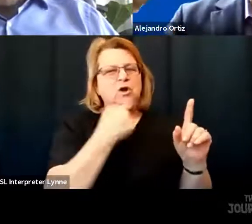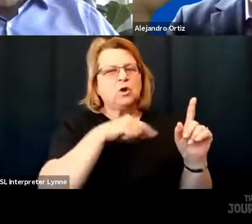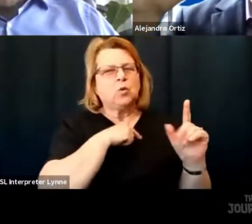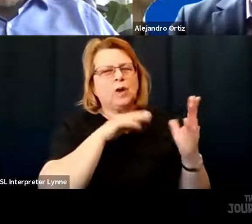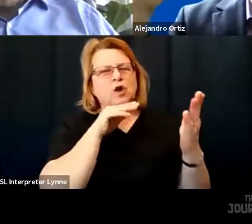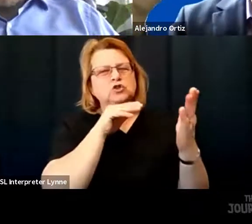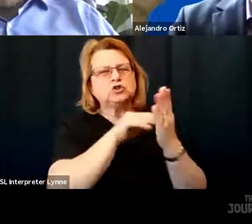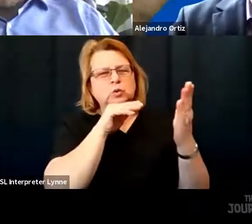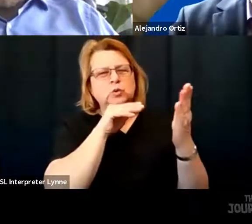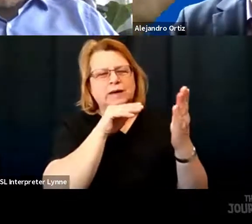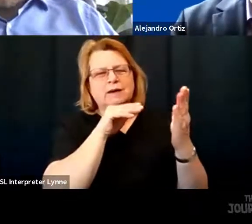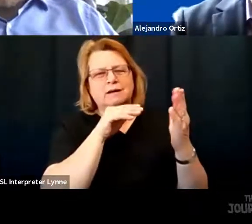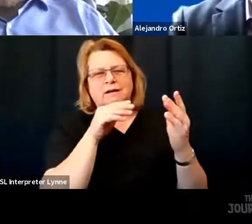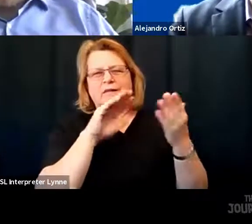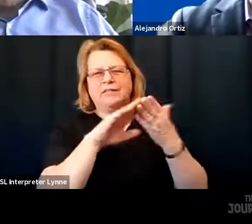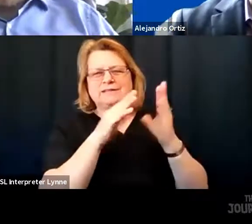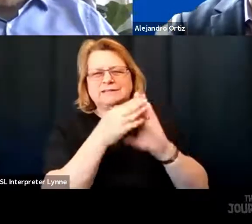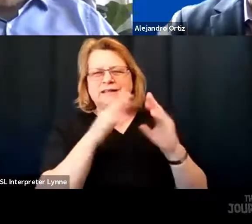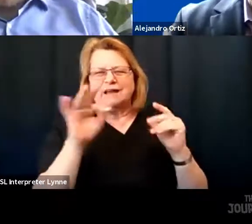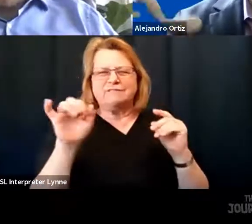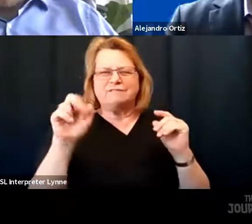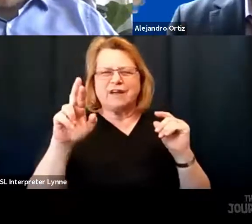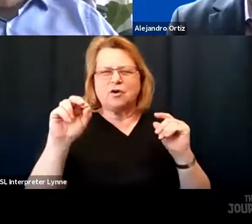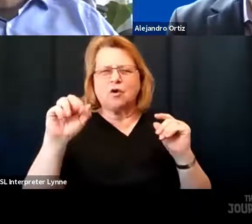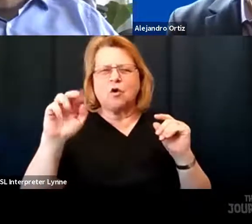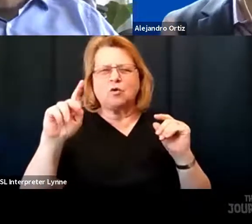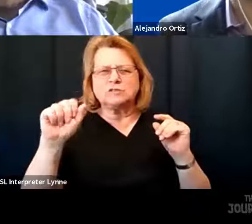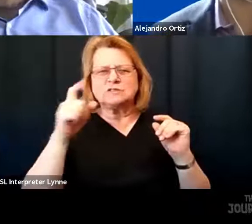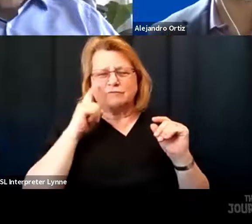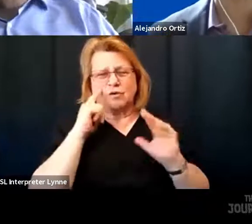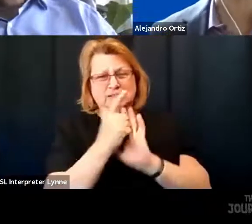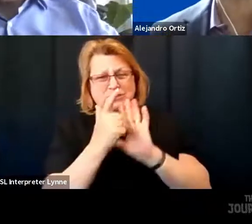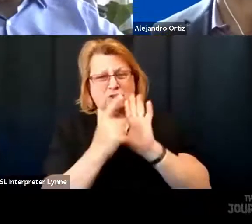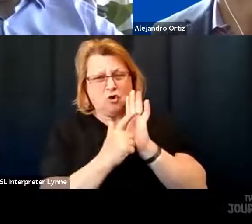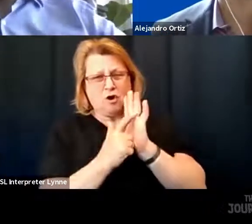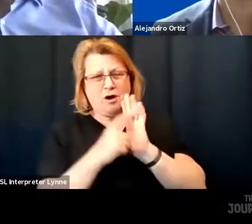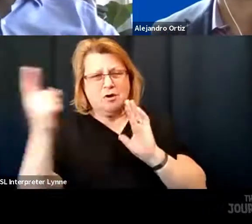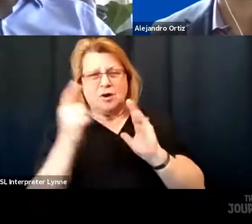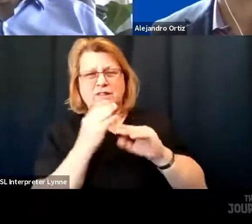the city of Faribault for this law, this ordinance that it enacted. One of its defenses is look